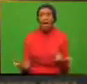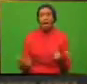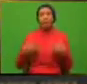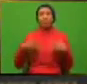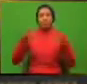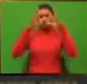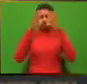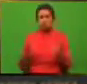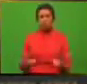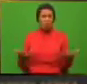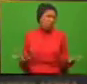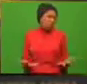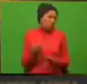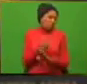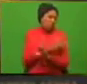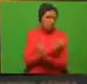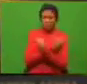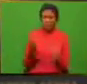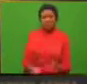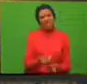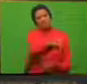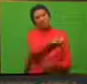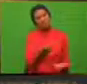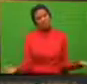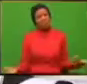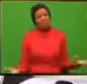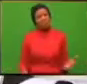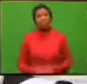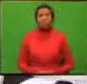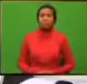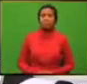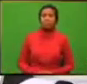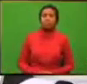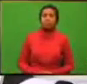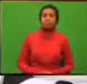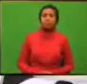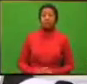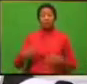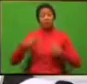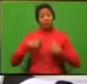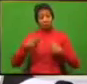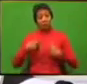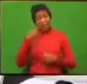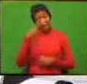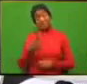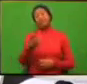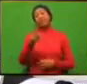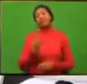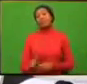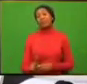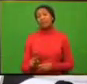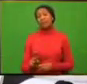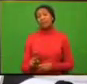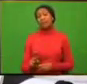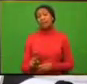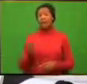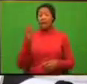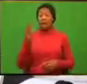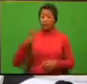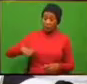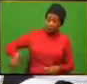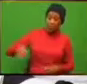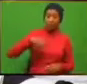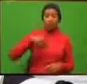You have never done it before, Mr. President. It is our considered view that if we want